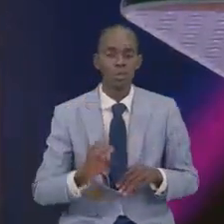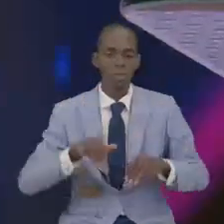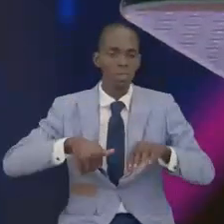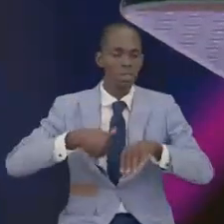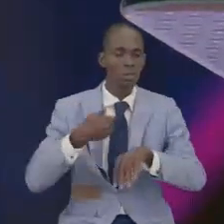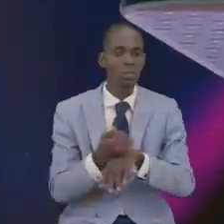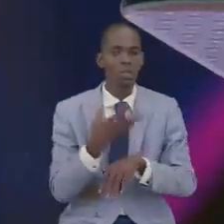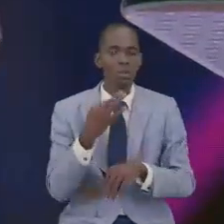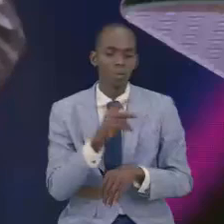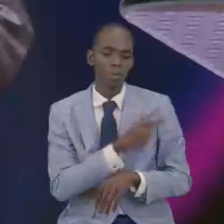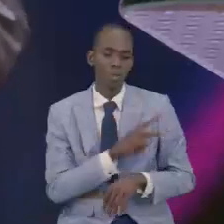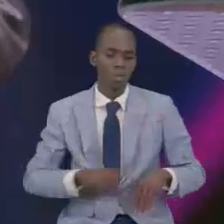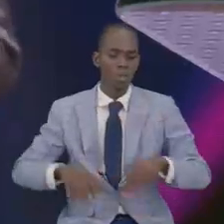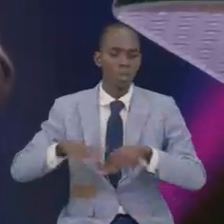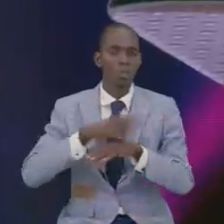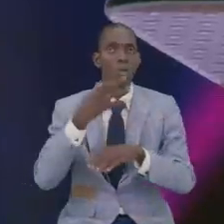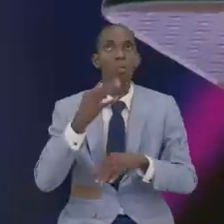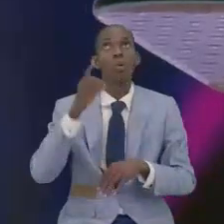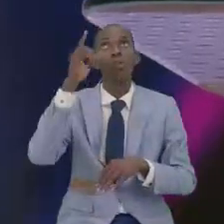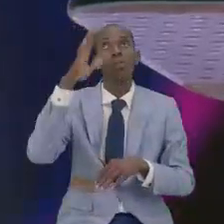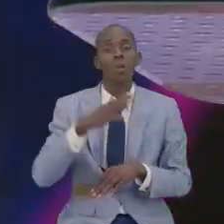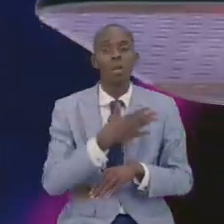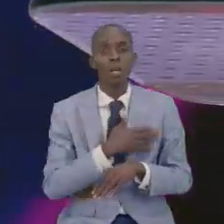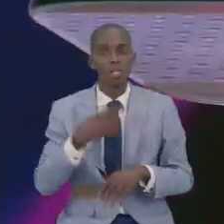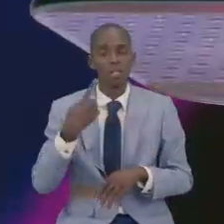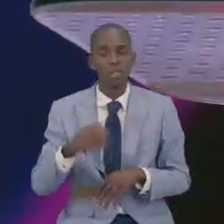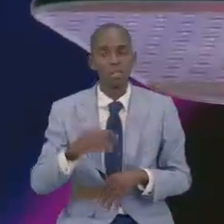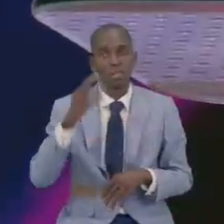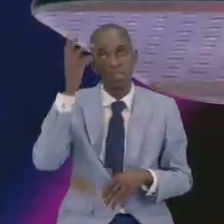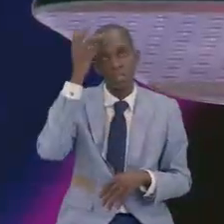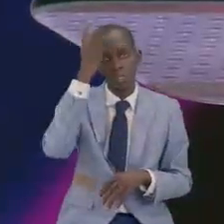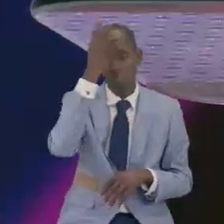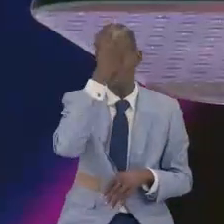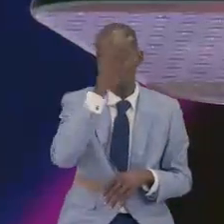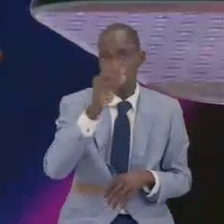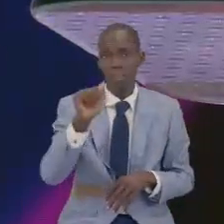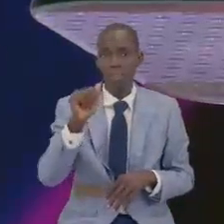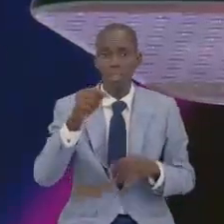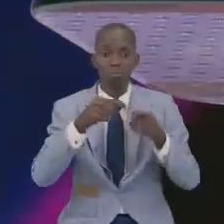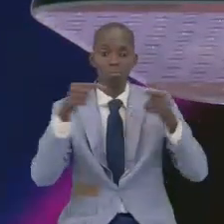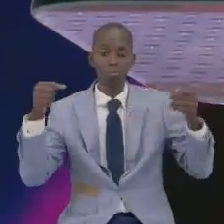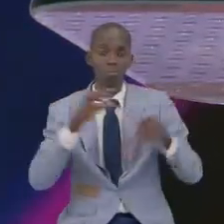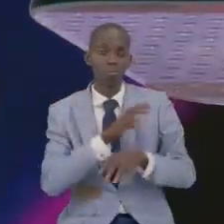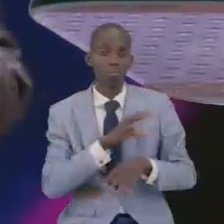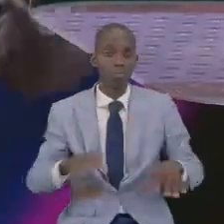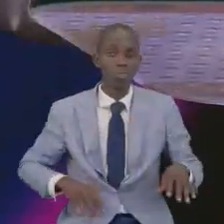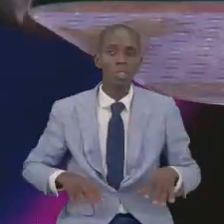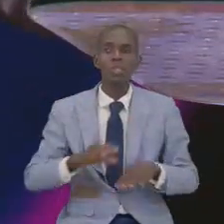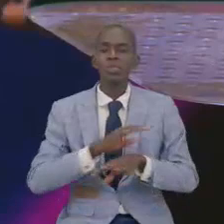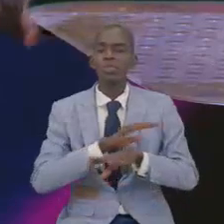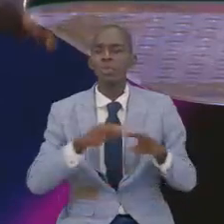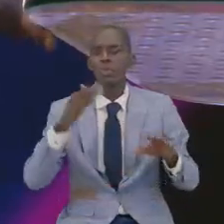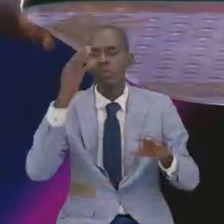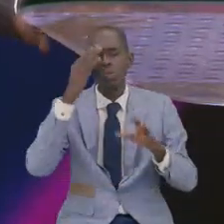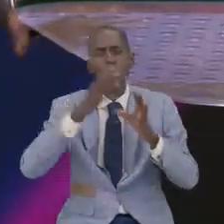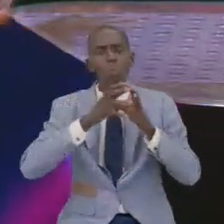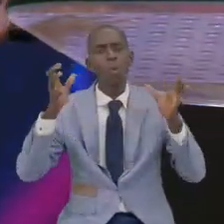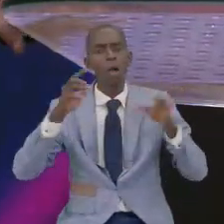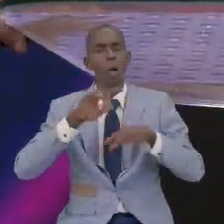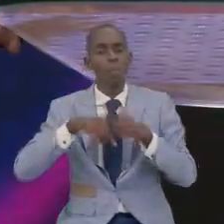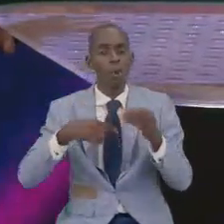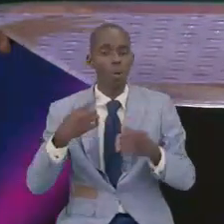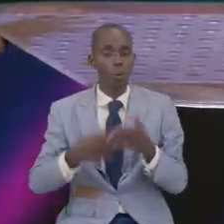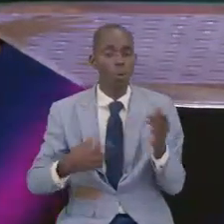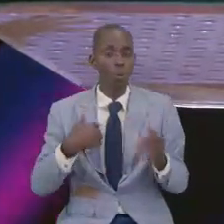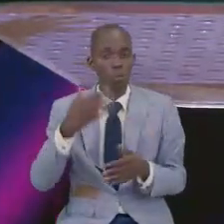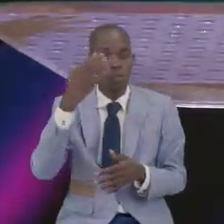of the kingdom of God and the Antichrist, and when Christ will come. He didn't know all those details that we know. What I'm saying is,